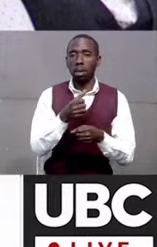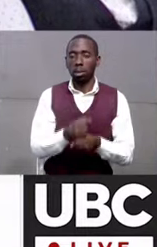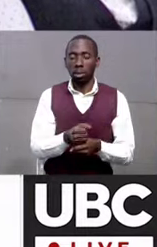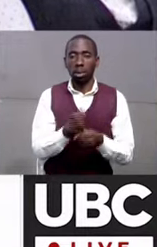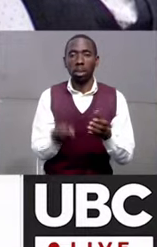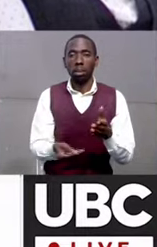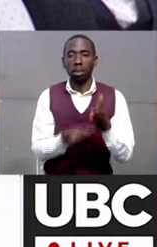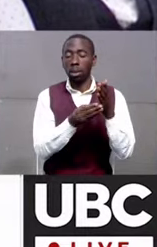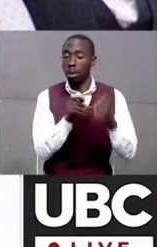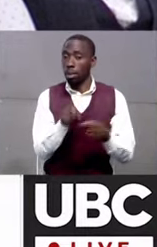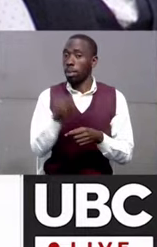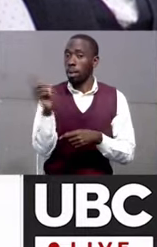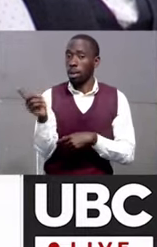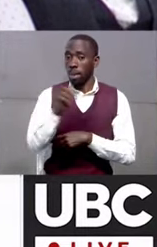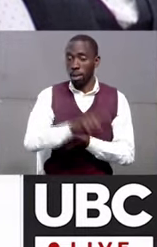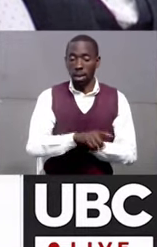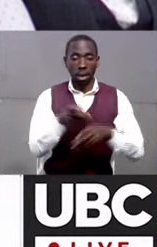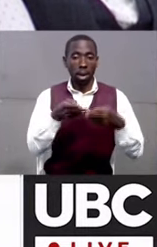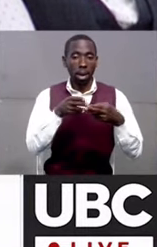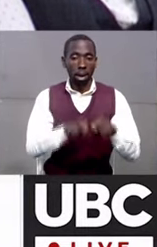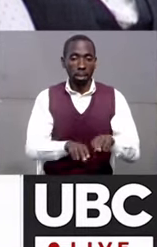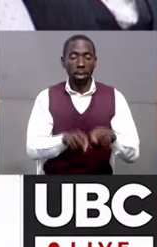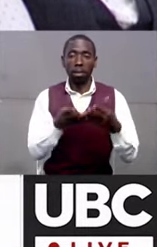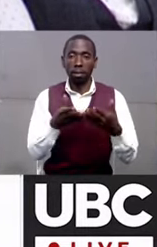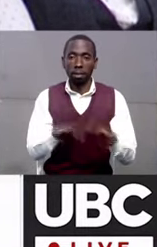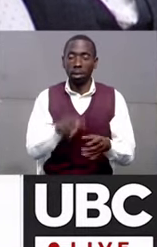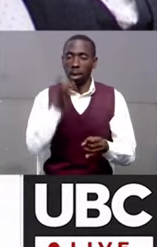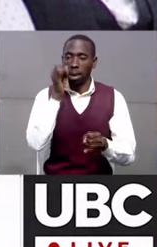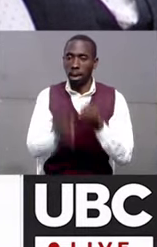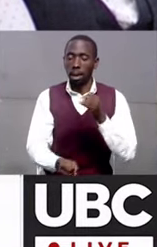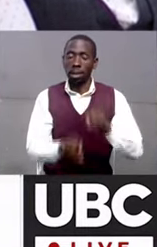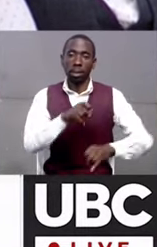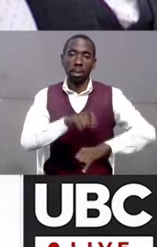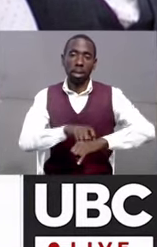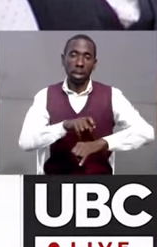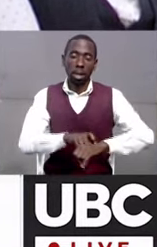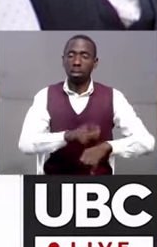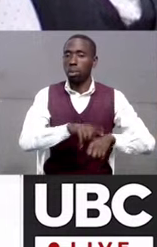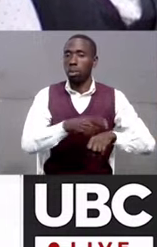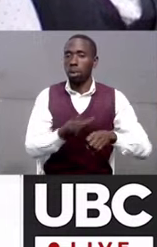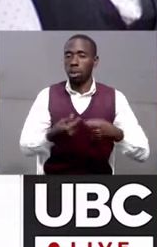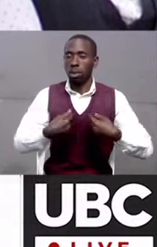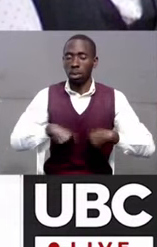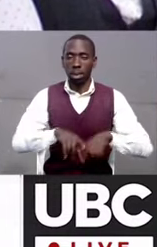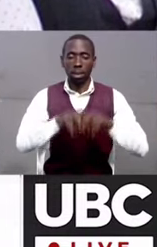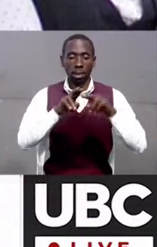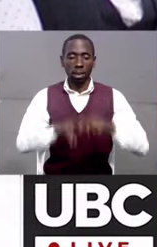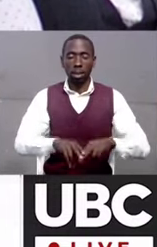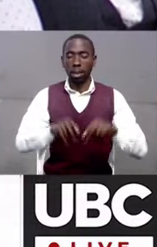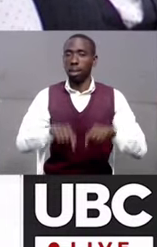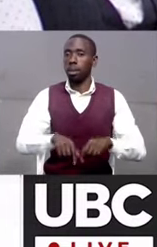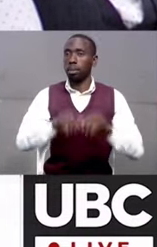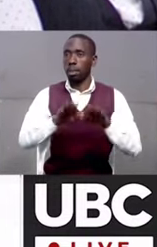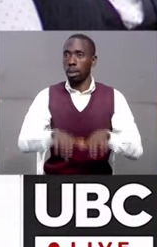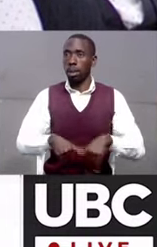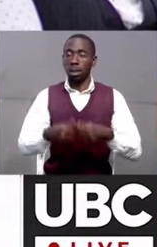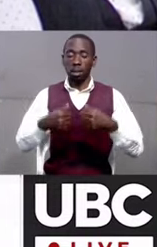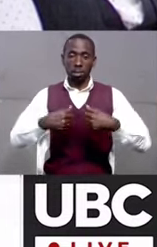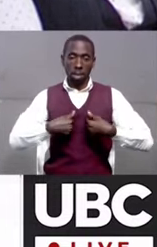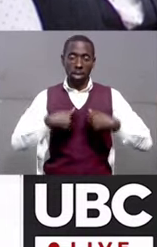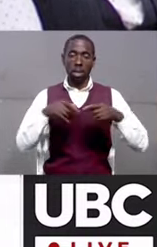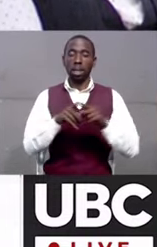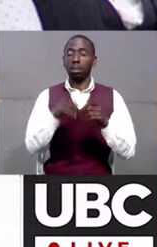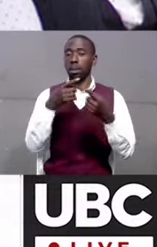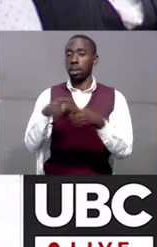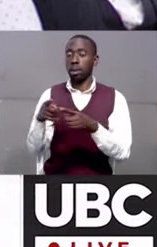that day happened at the last moment when we were in this House. I and several colleagues